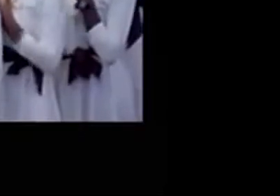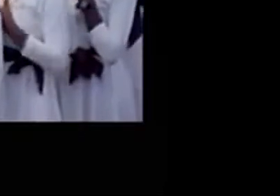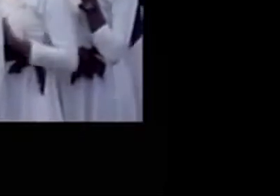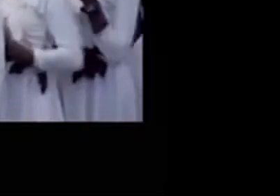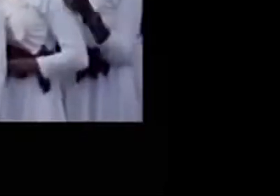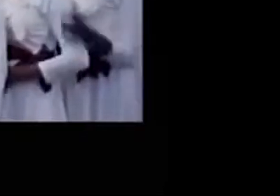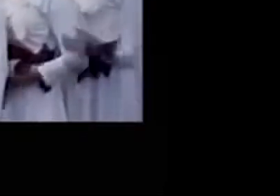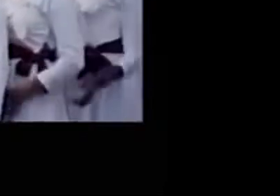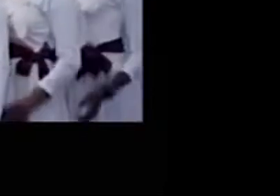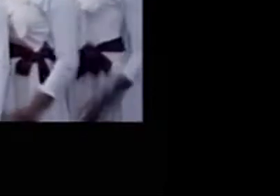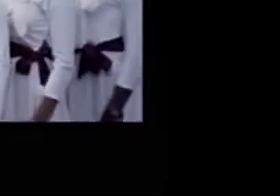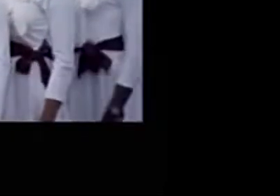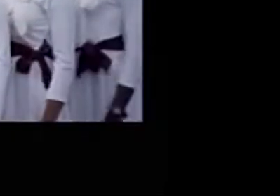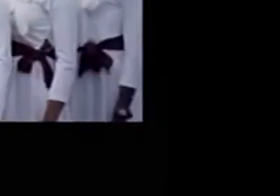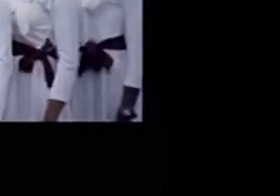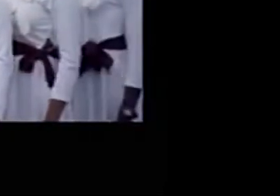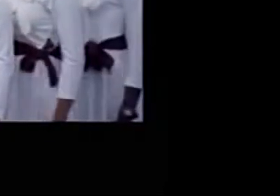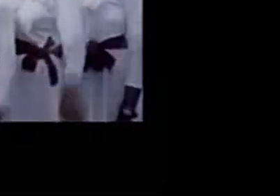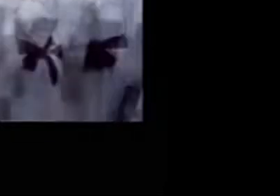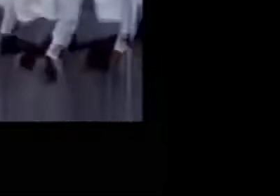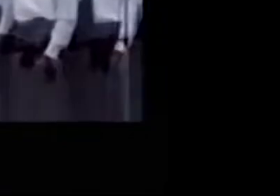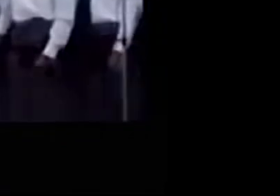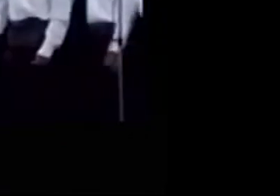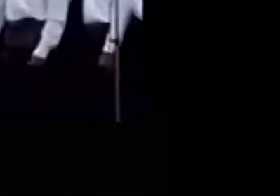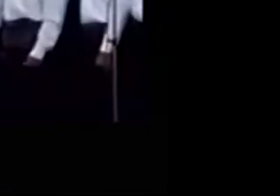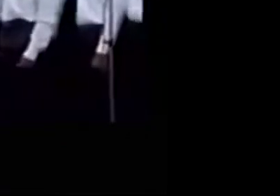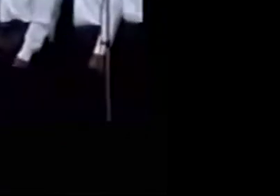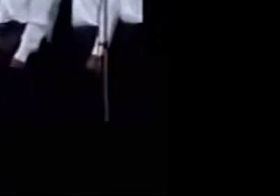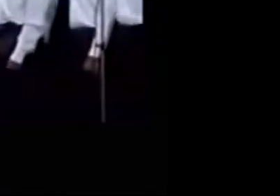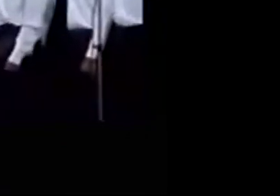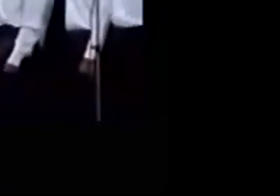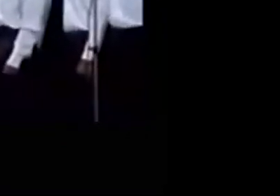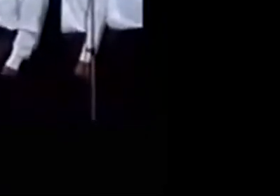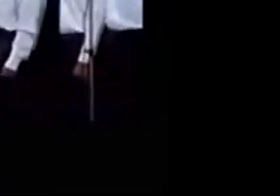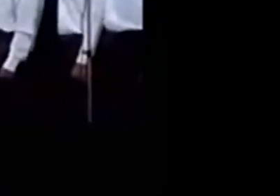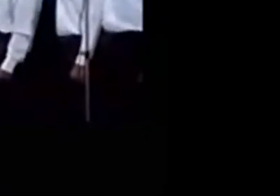amazing grace. At the